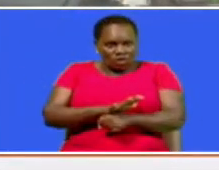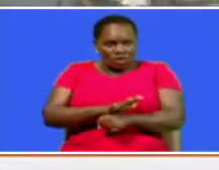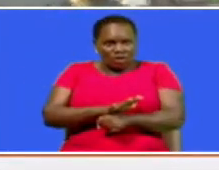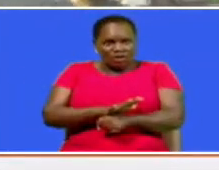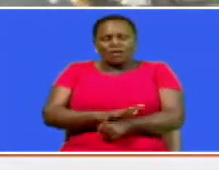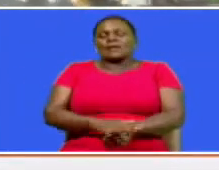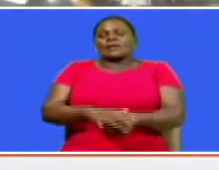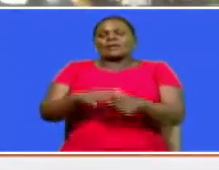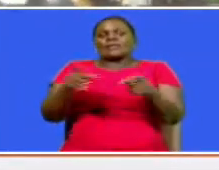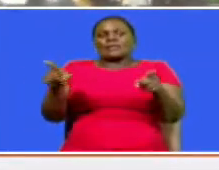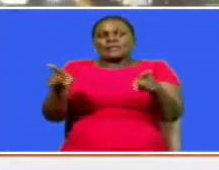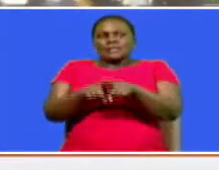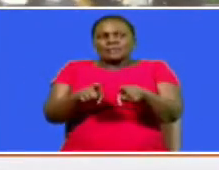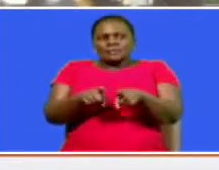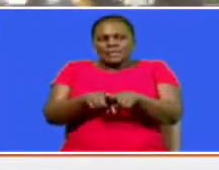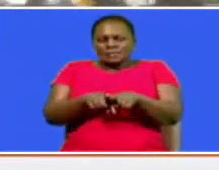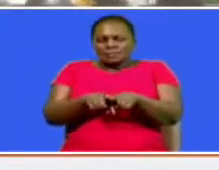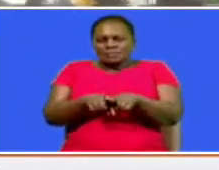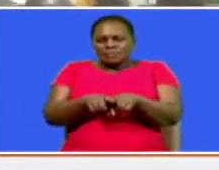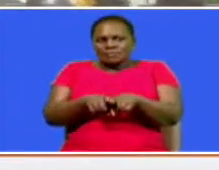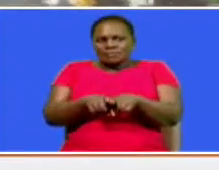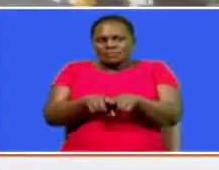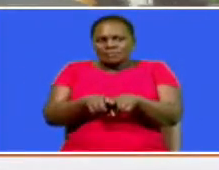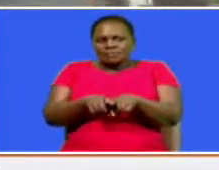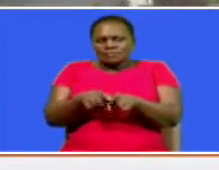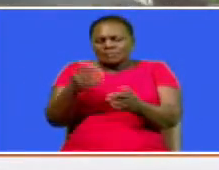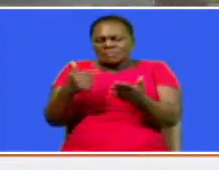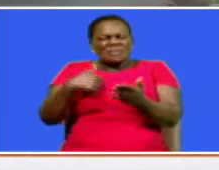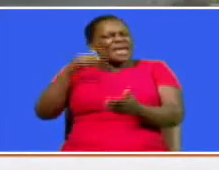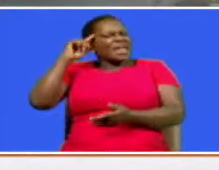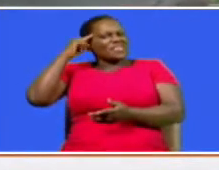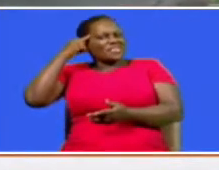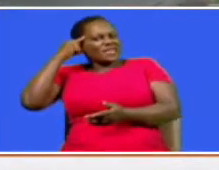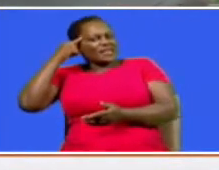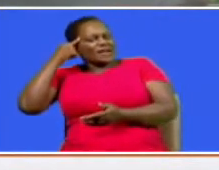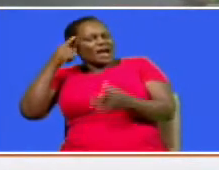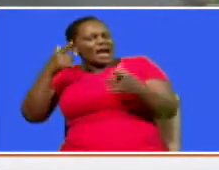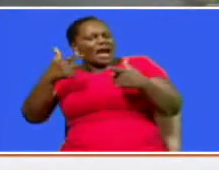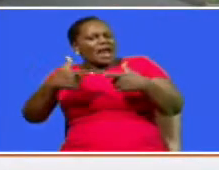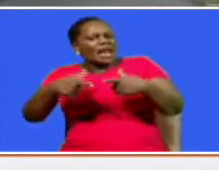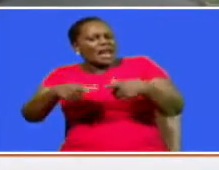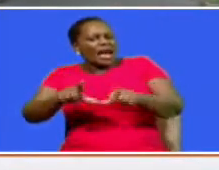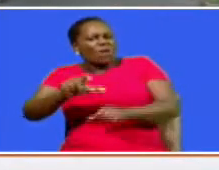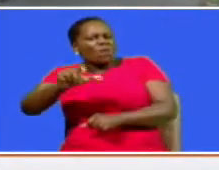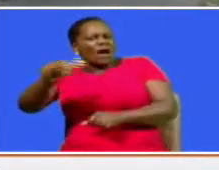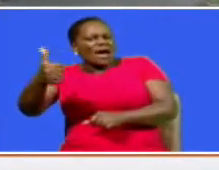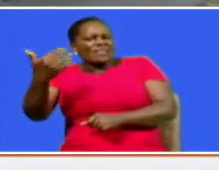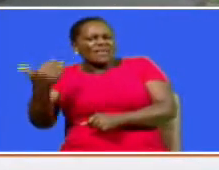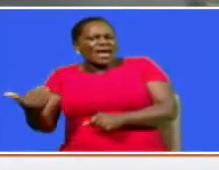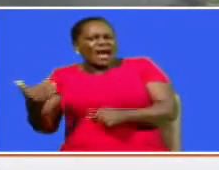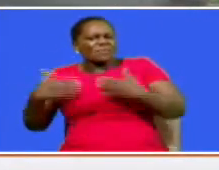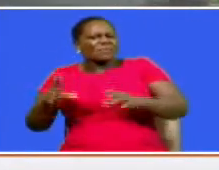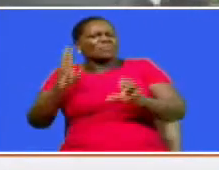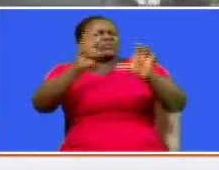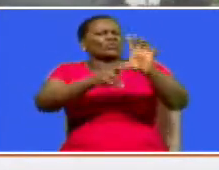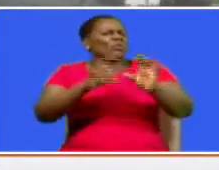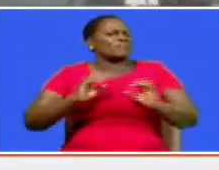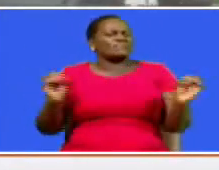and congestion in those schools, in my view, does not allow these other young ones to